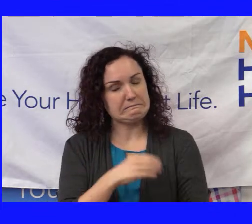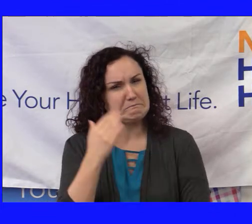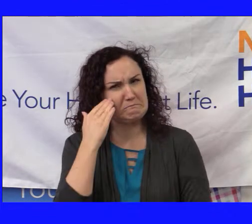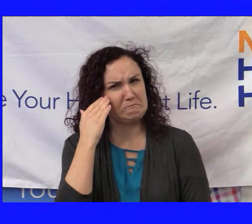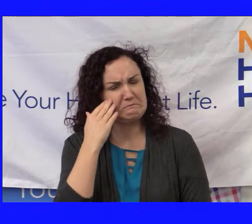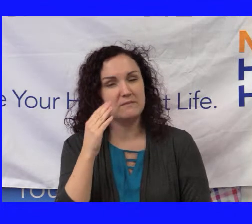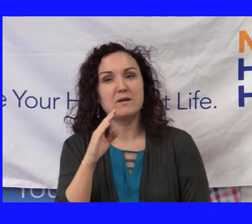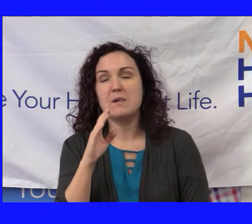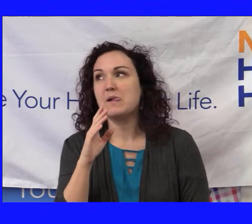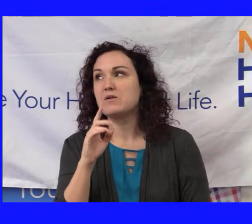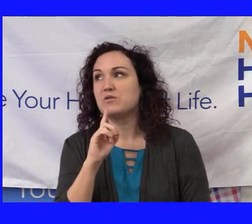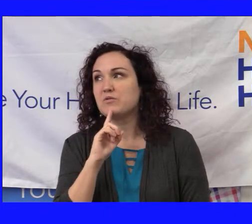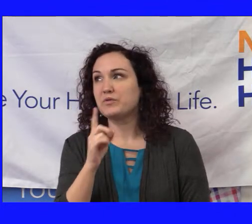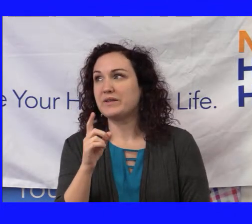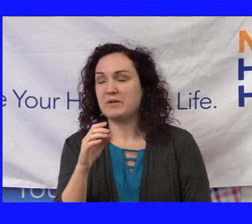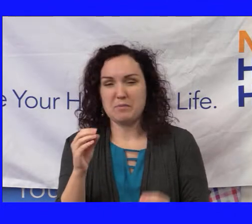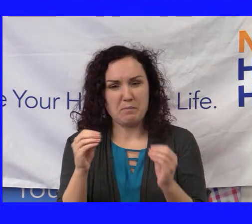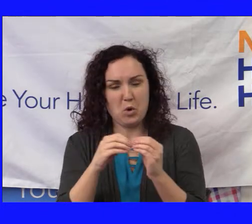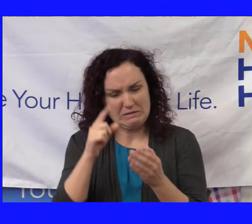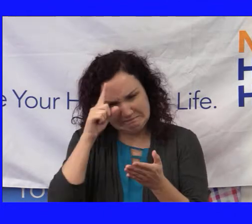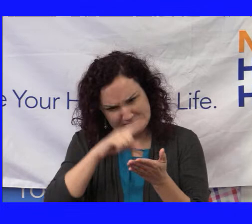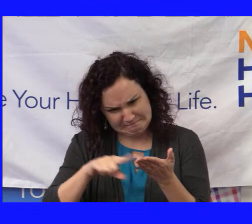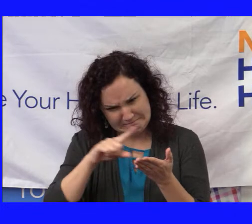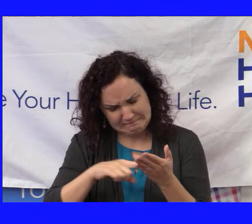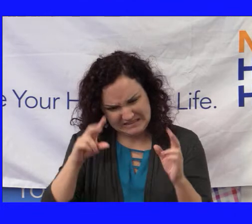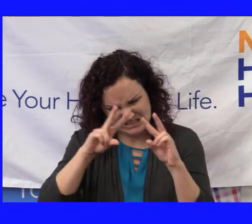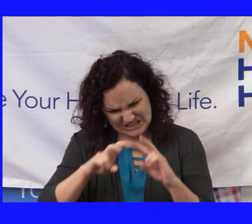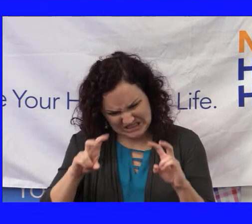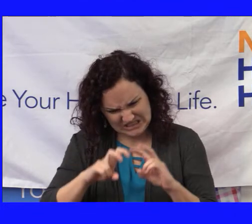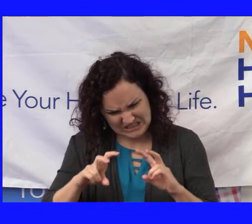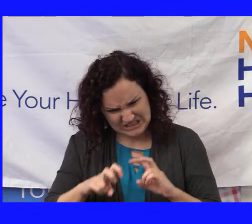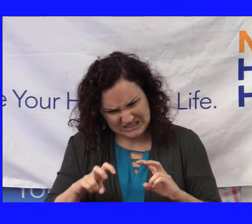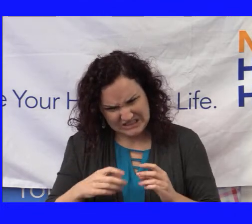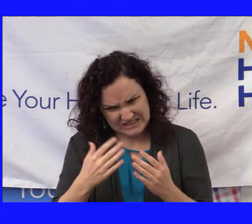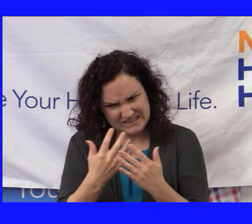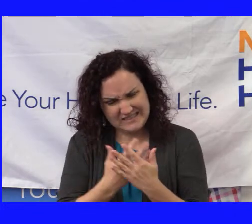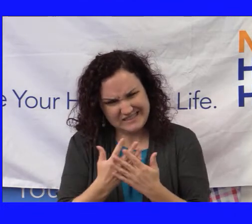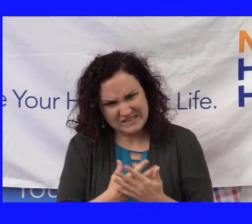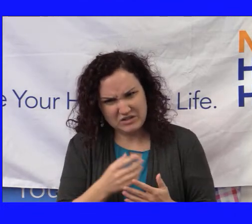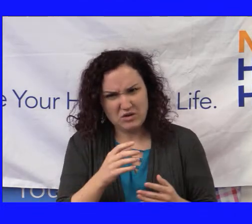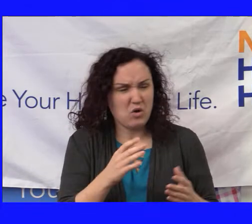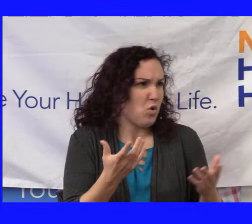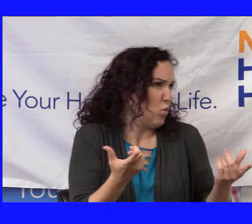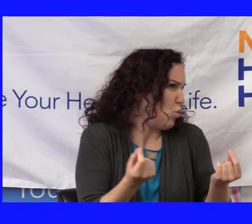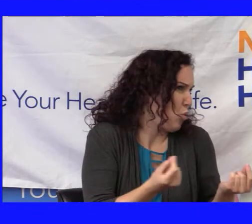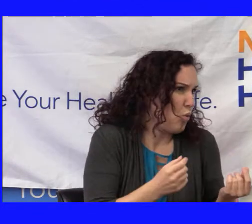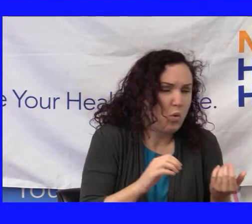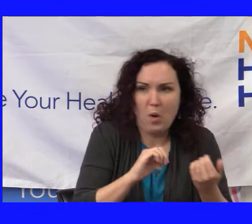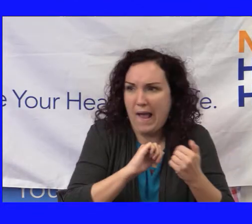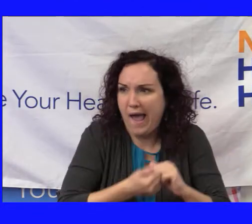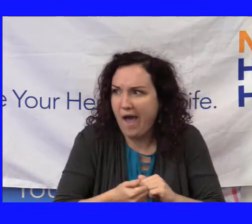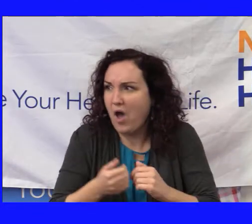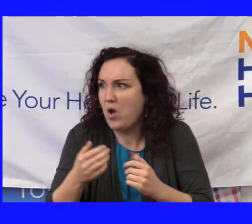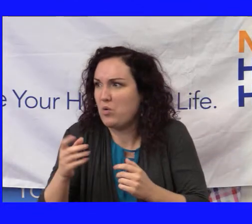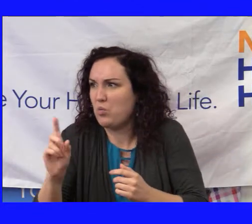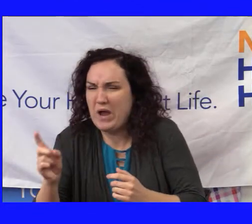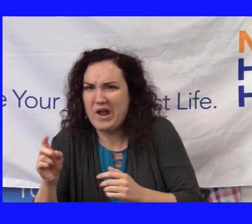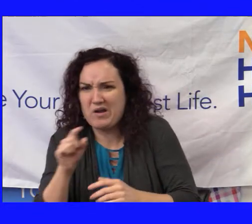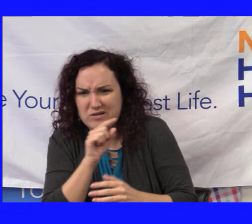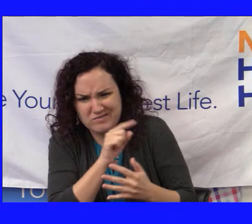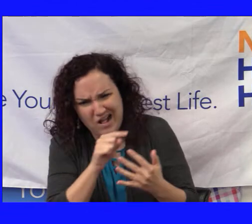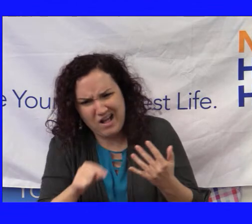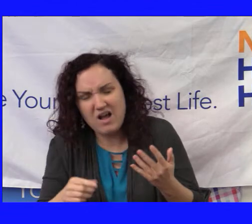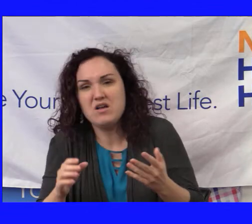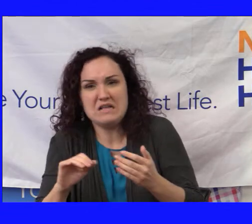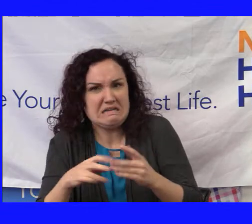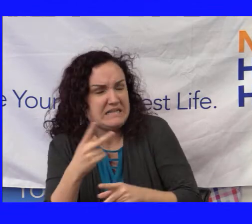even more forensic analysis of what we do, where we do it, how we do it, the kind of equipment we have,